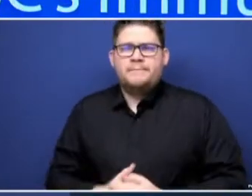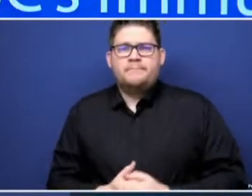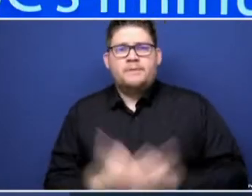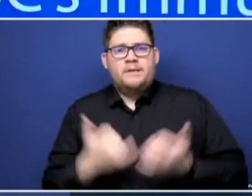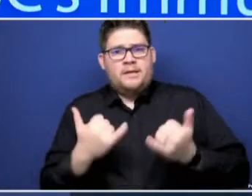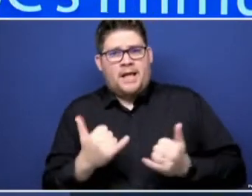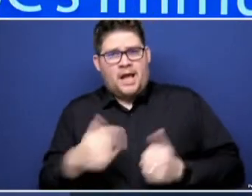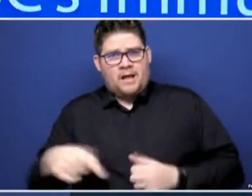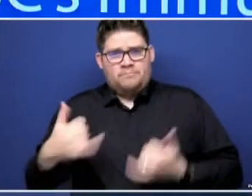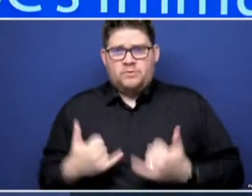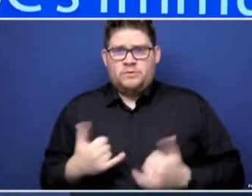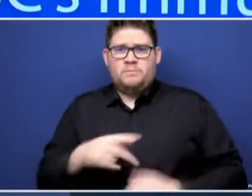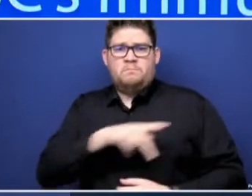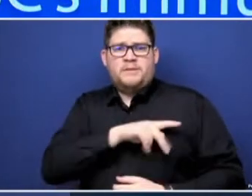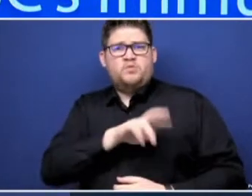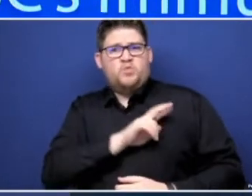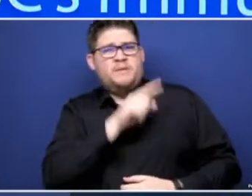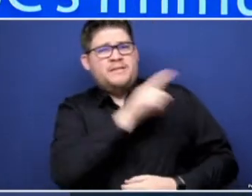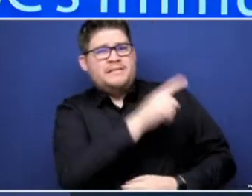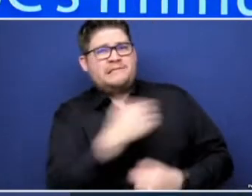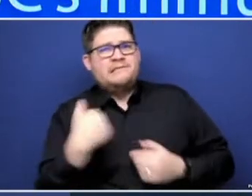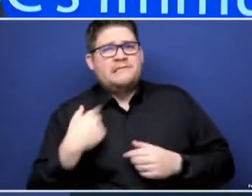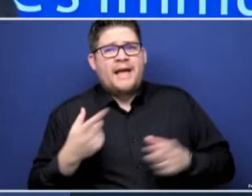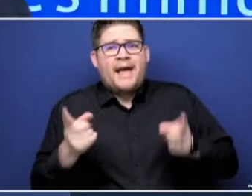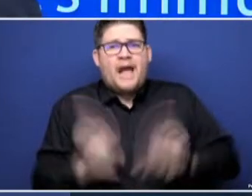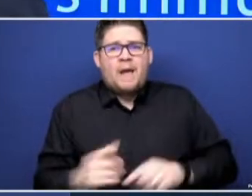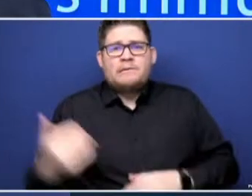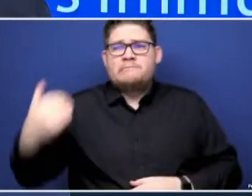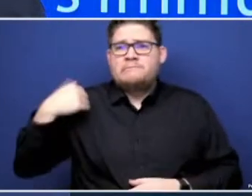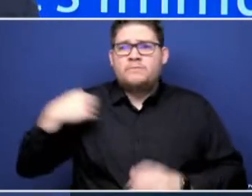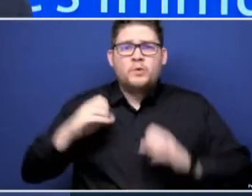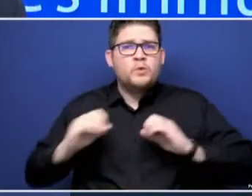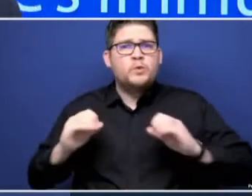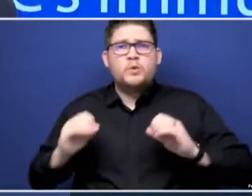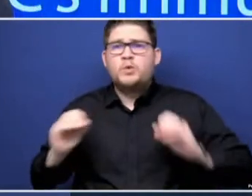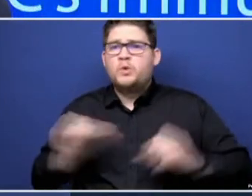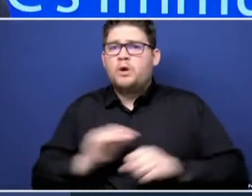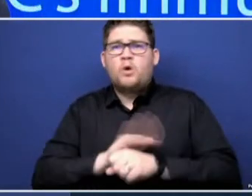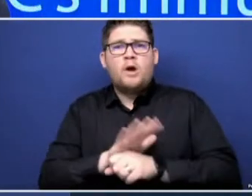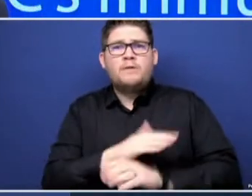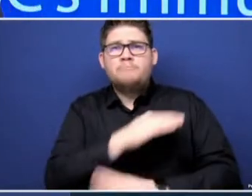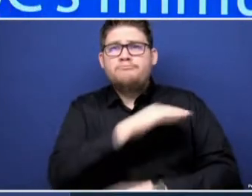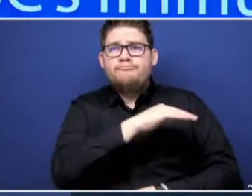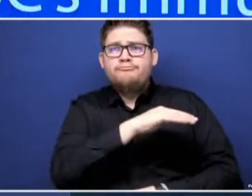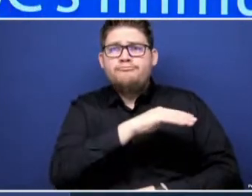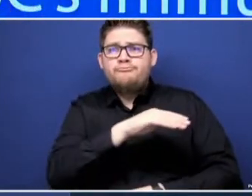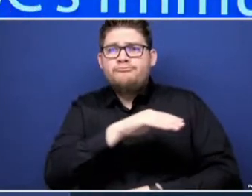that's the attitude we're going to need in communities right across British Columbia as we go through the next number of weeks.